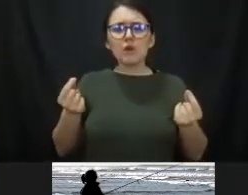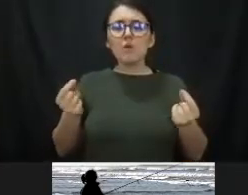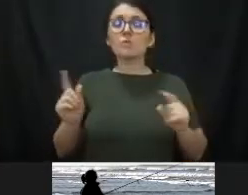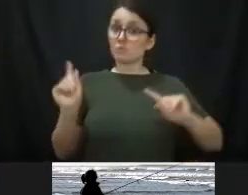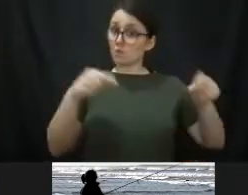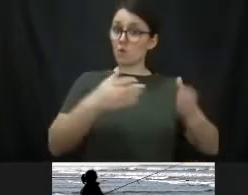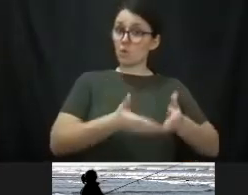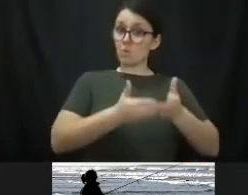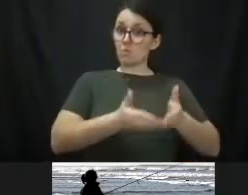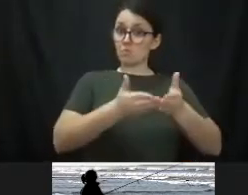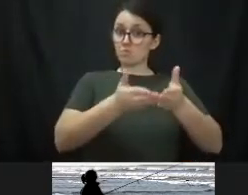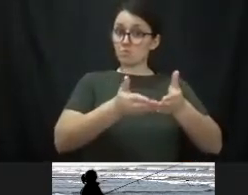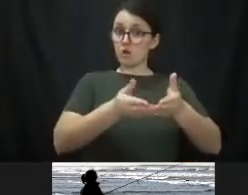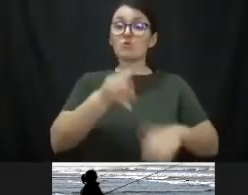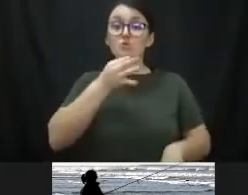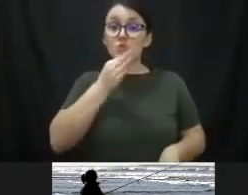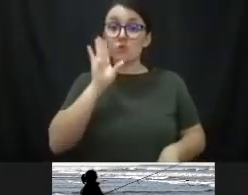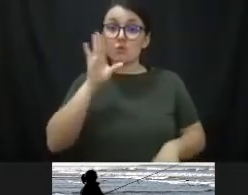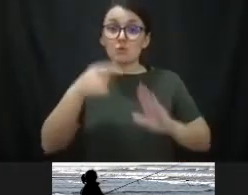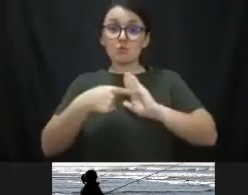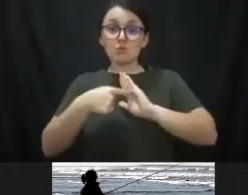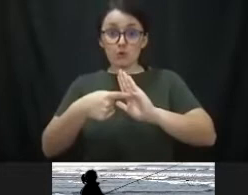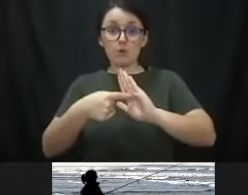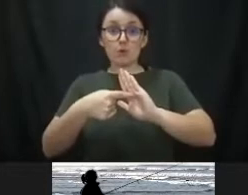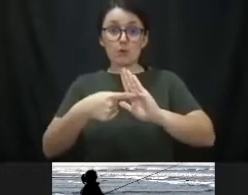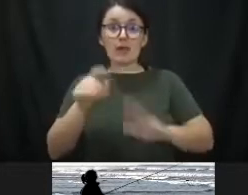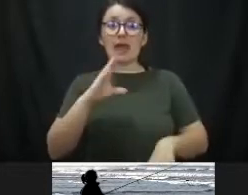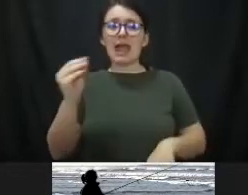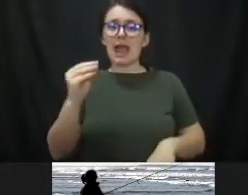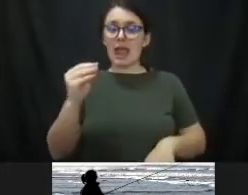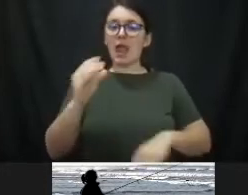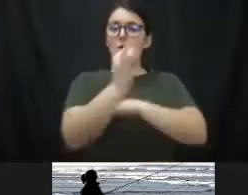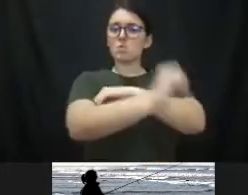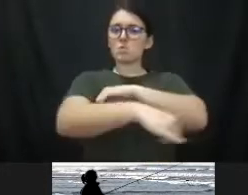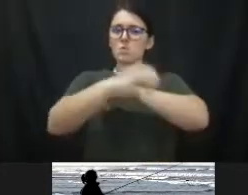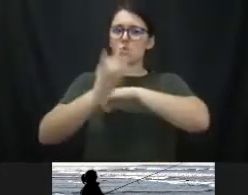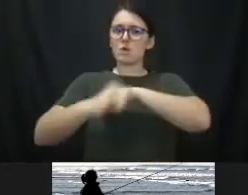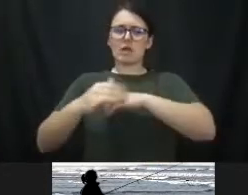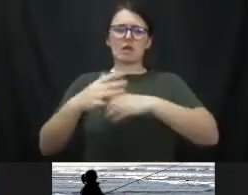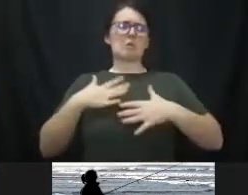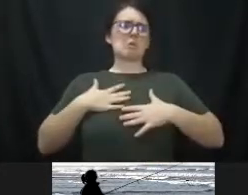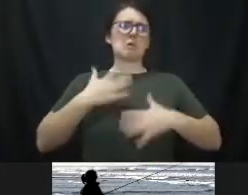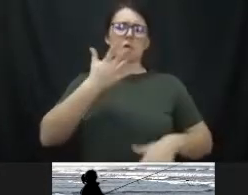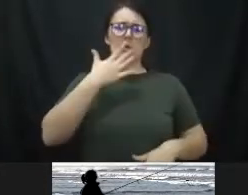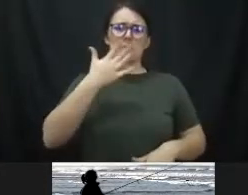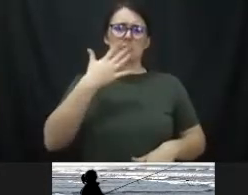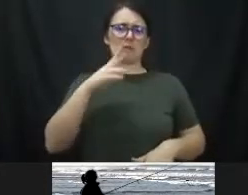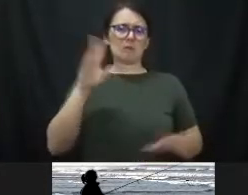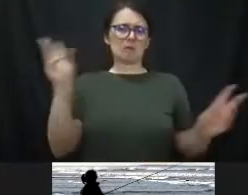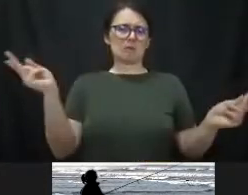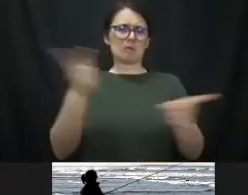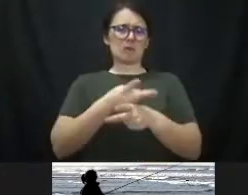and we'll go on the boat with her a little bit. And gray whales have really stinky breath, like the worst fart you've ever